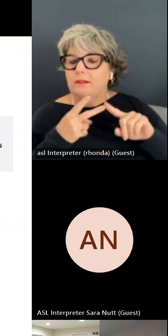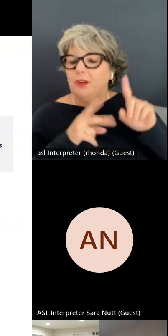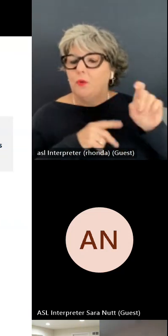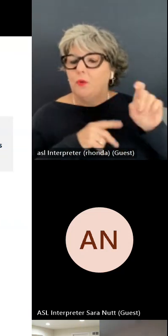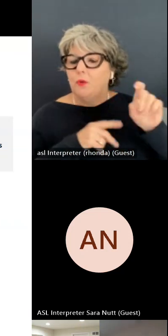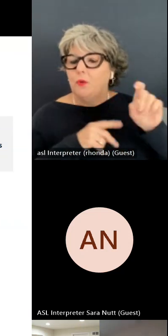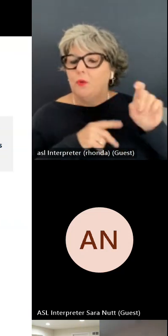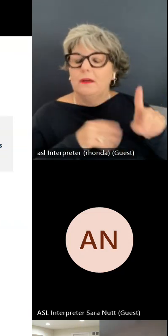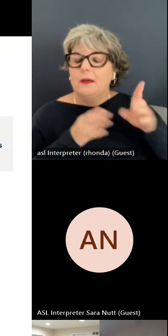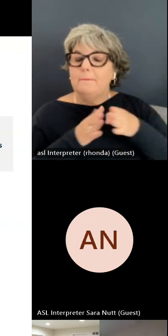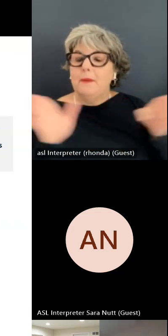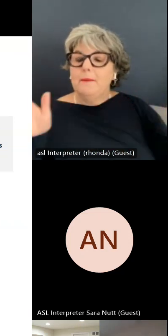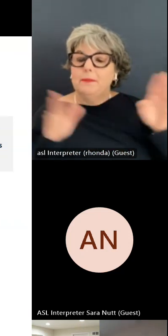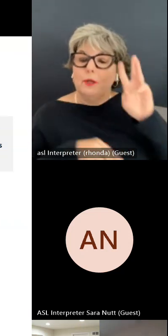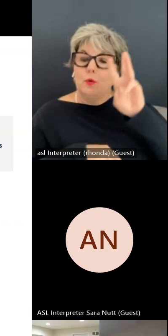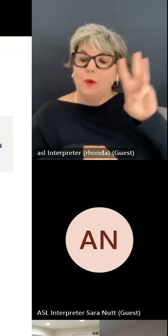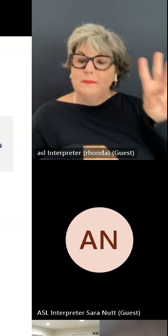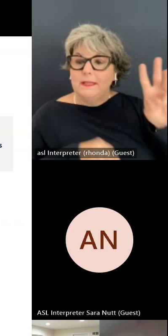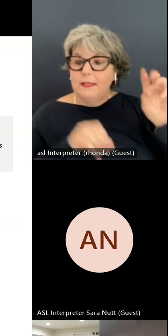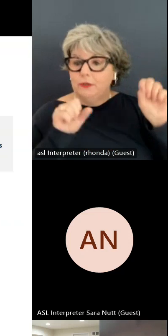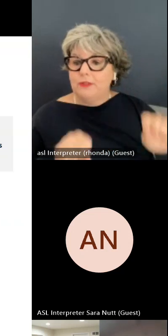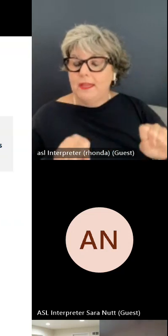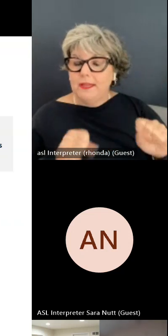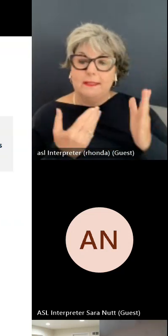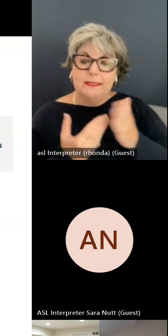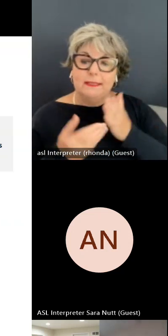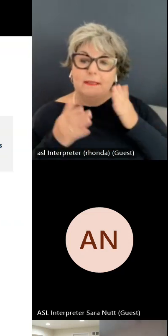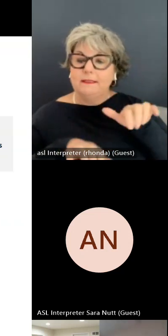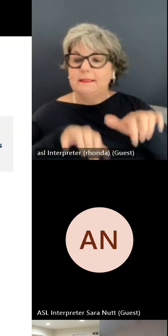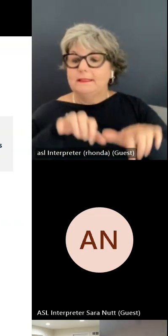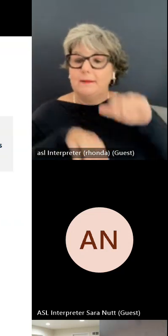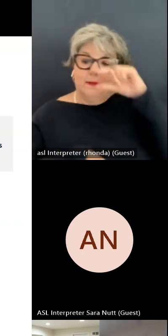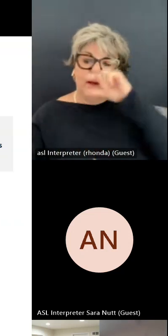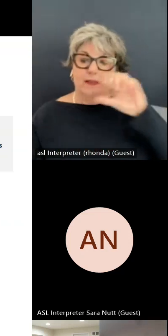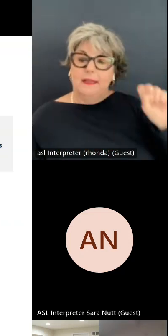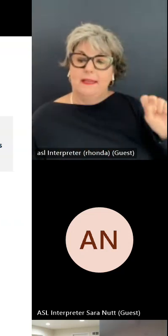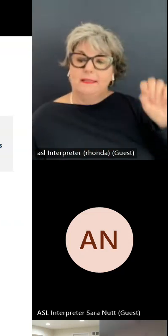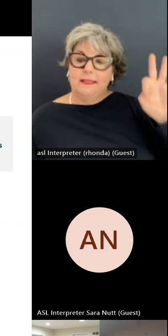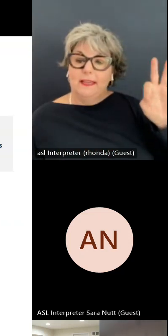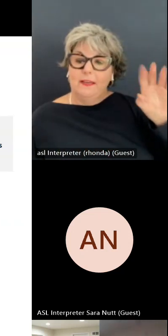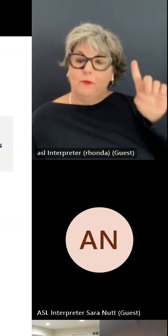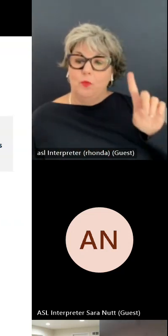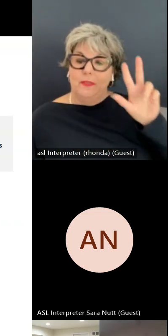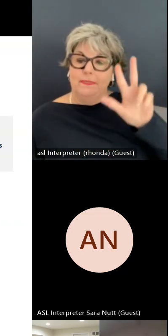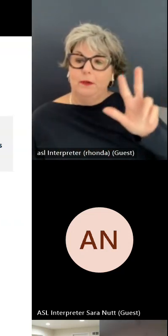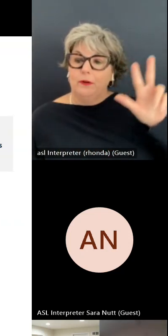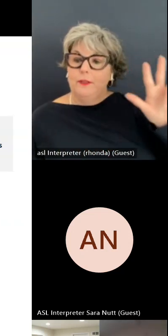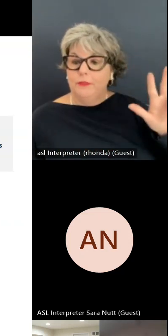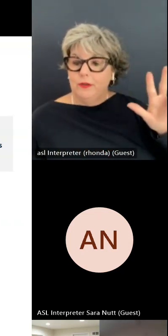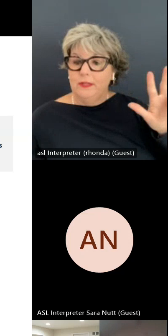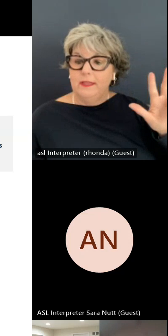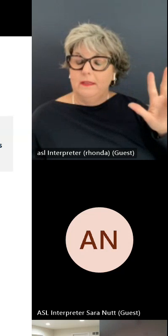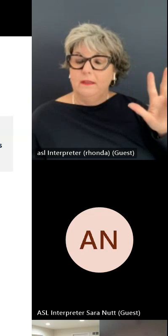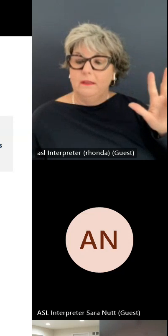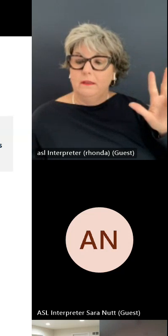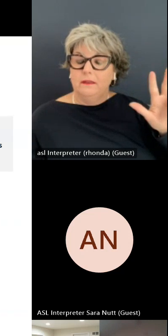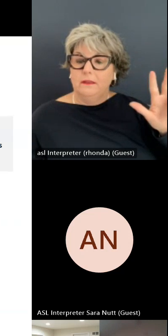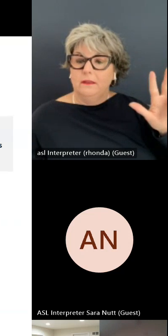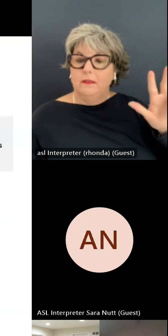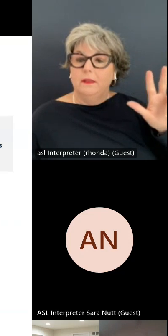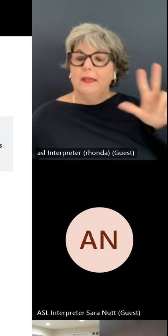to the public website, and the easiest way is type into Google SF 133 and you'll find it. Or I also